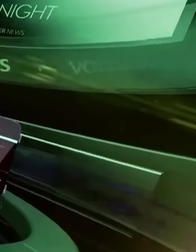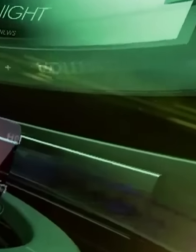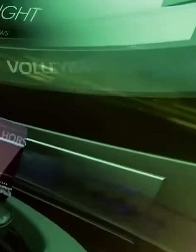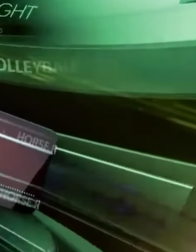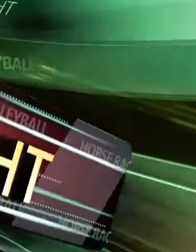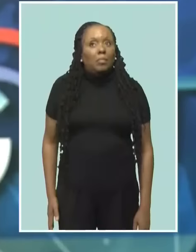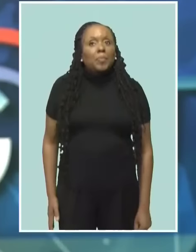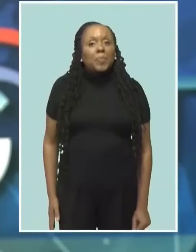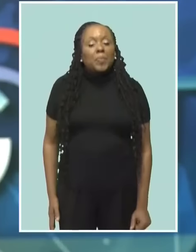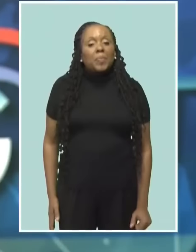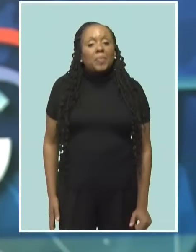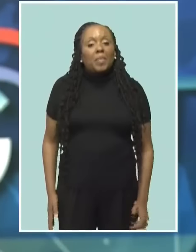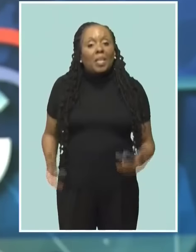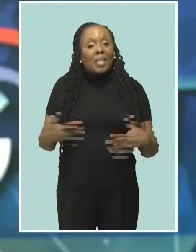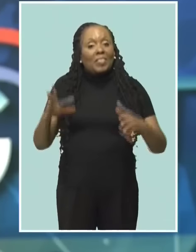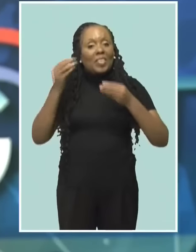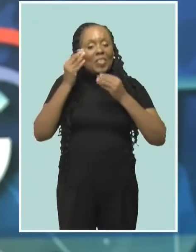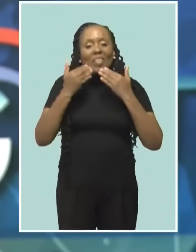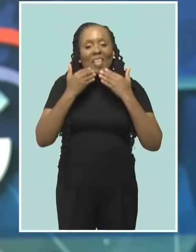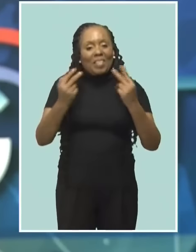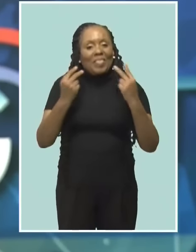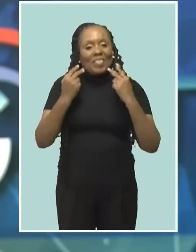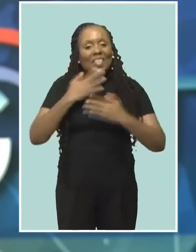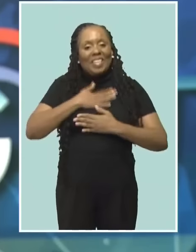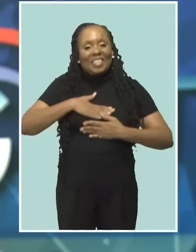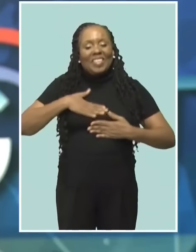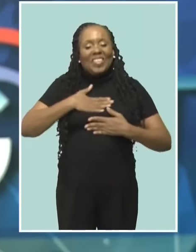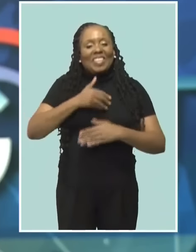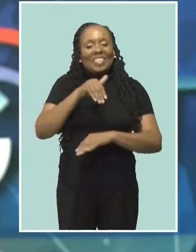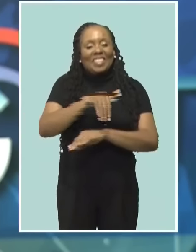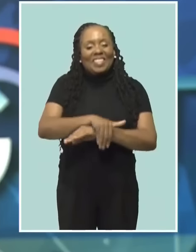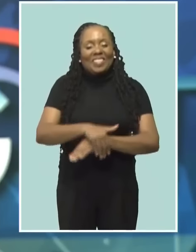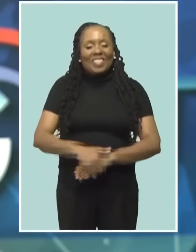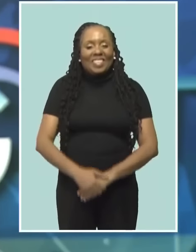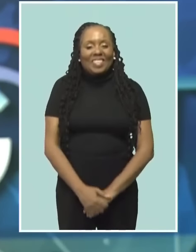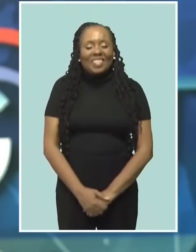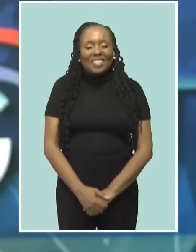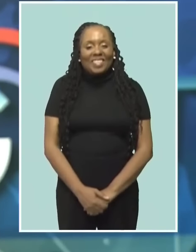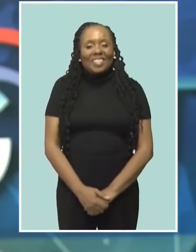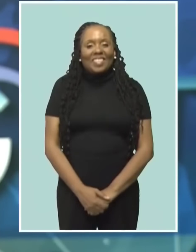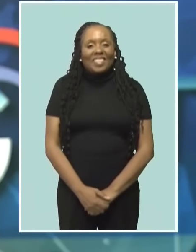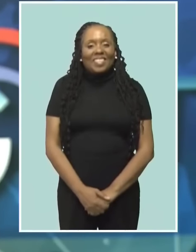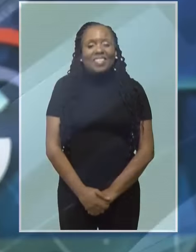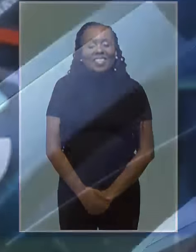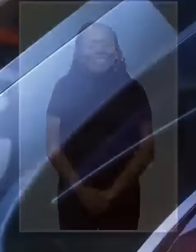That's news. Thanks for joining. Do enjoy the rest of your evening.